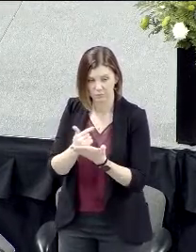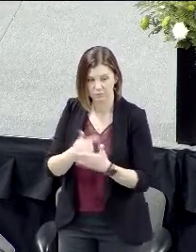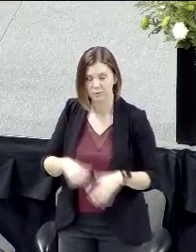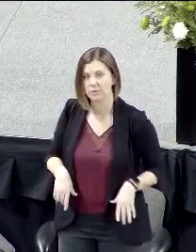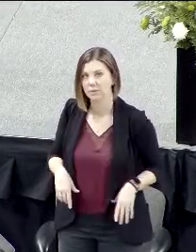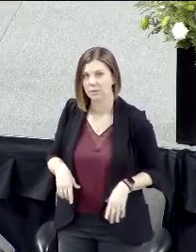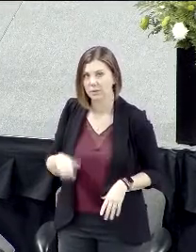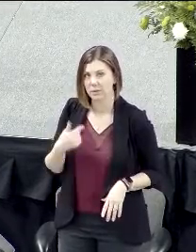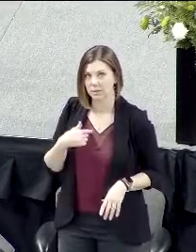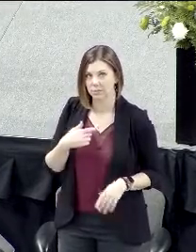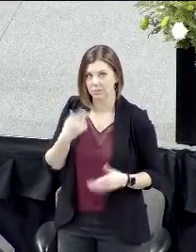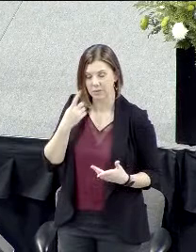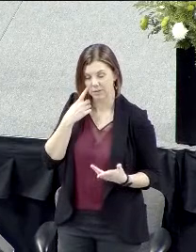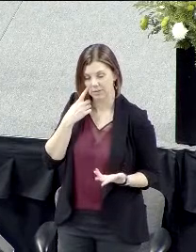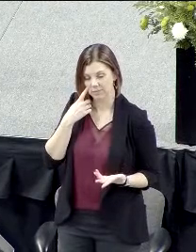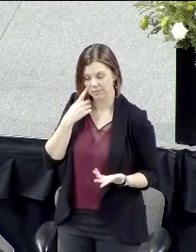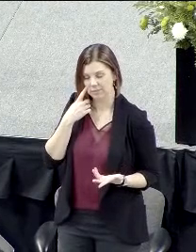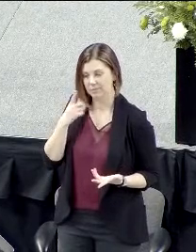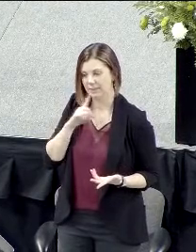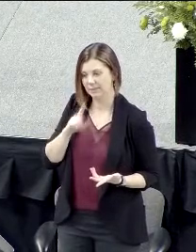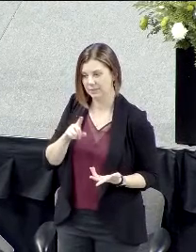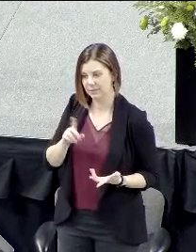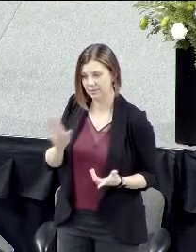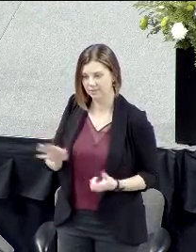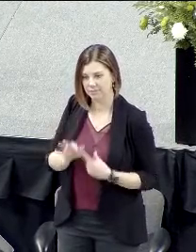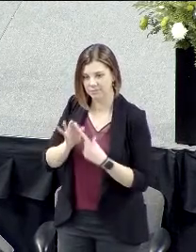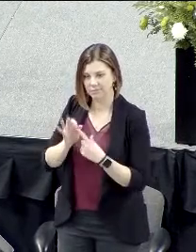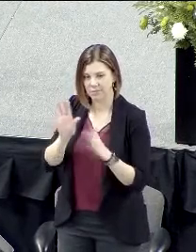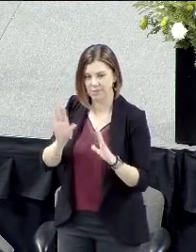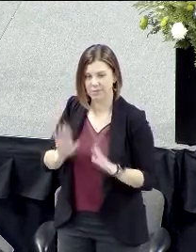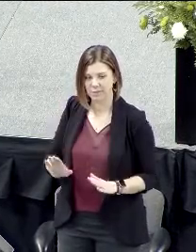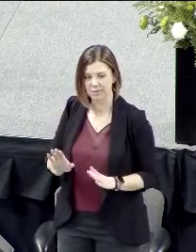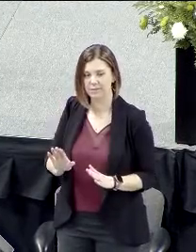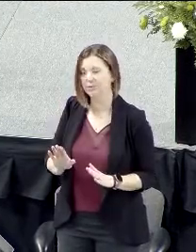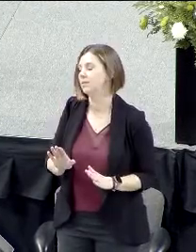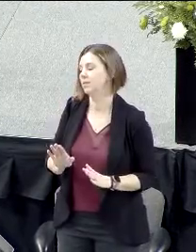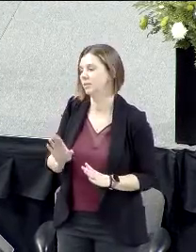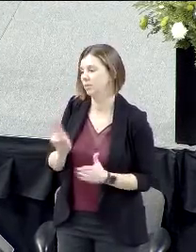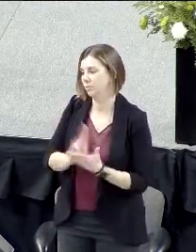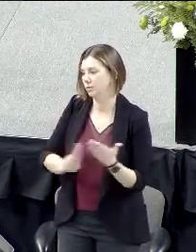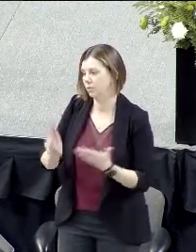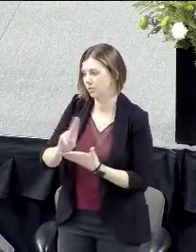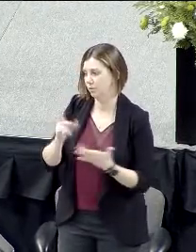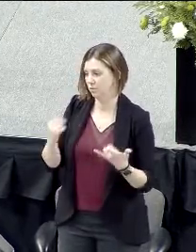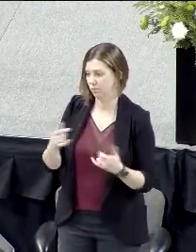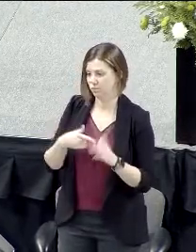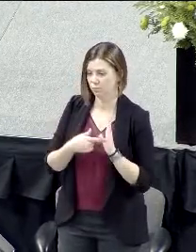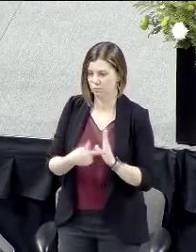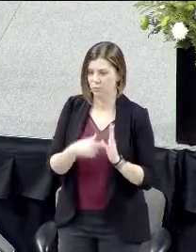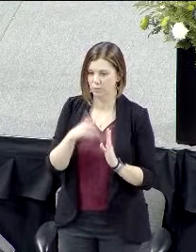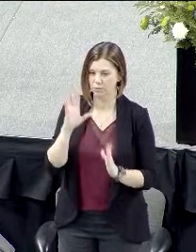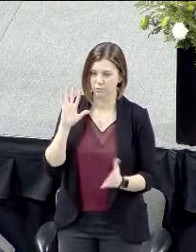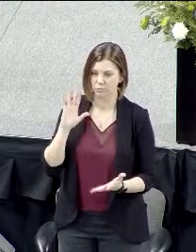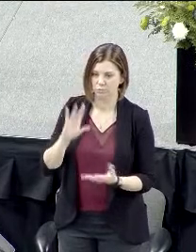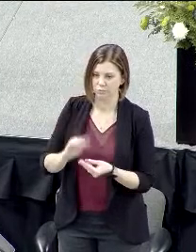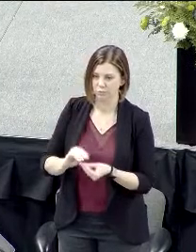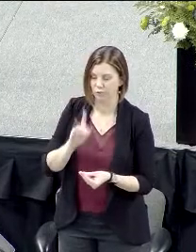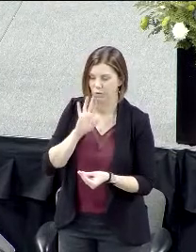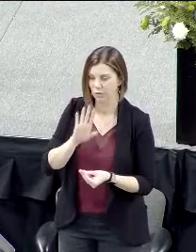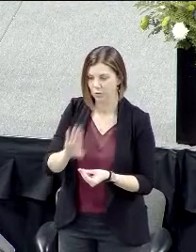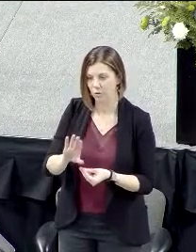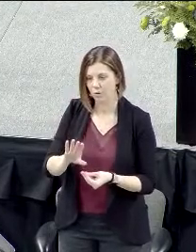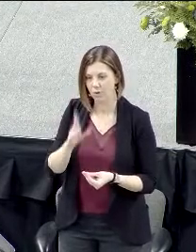from what I consider to be an exceptional university. Today marks the culmination of your hard work, dedication,